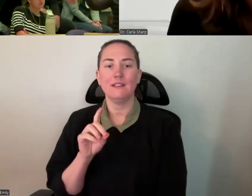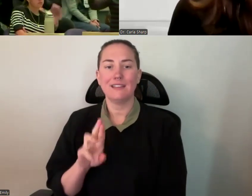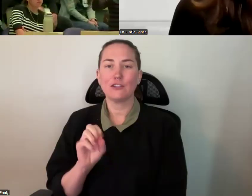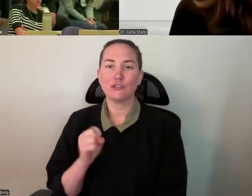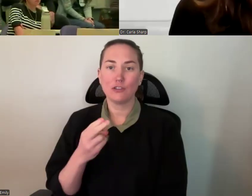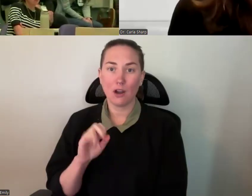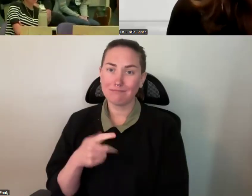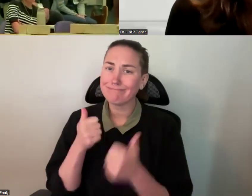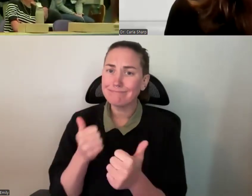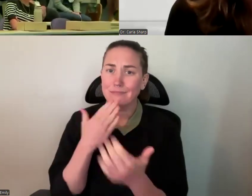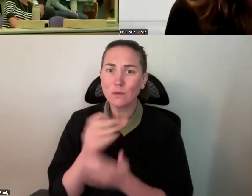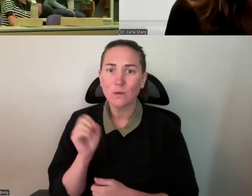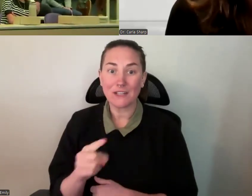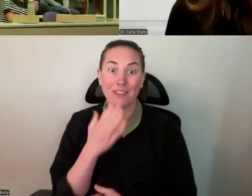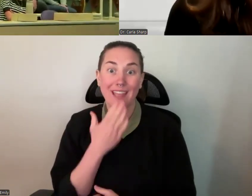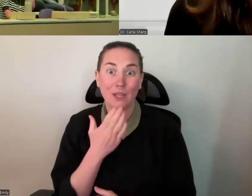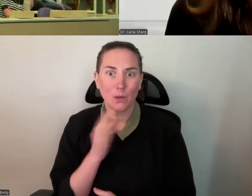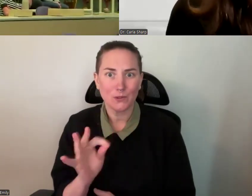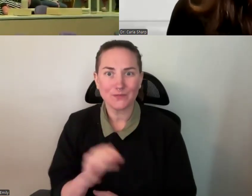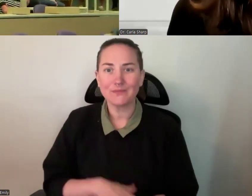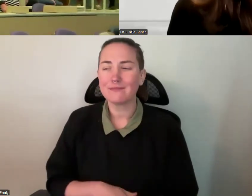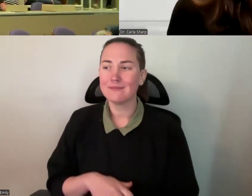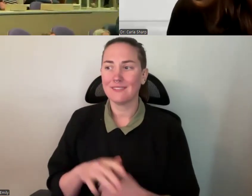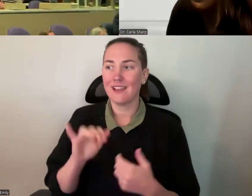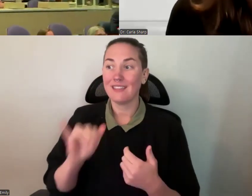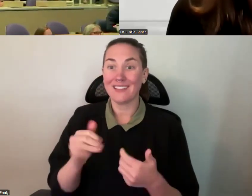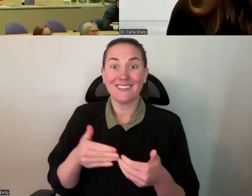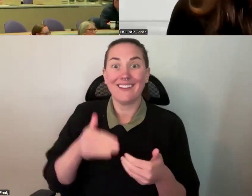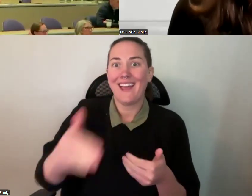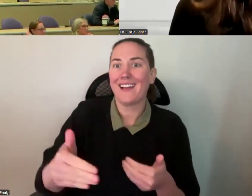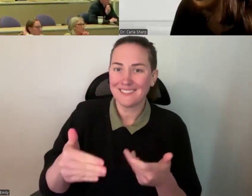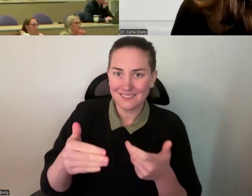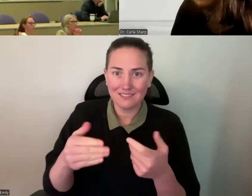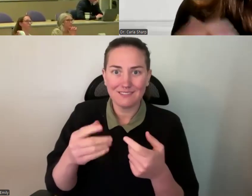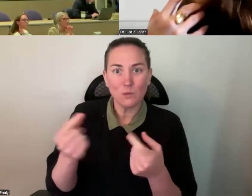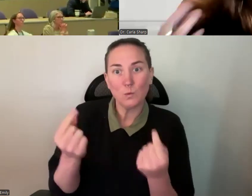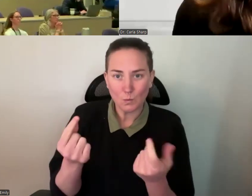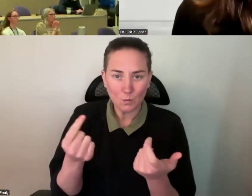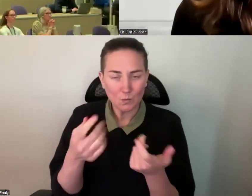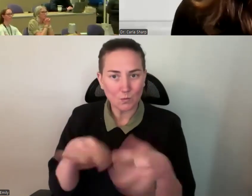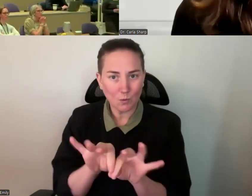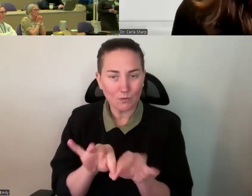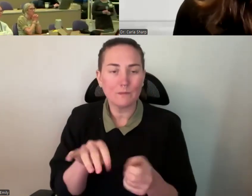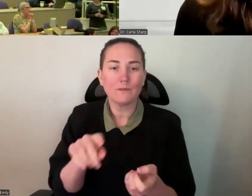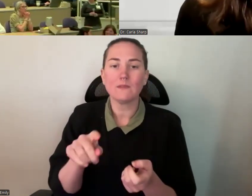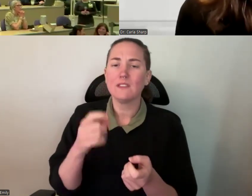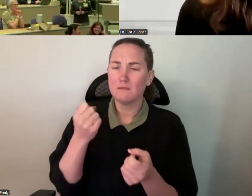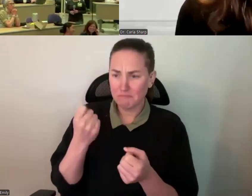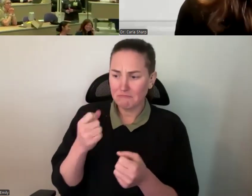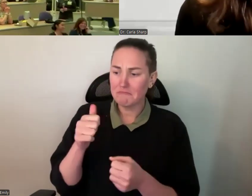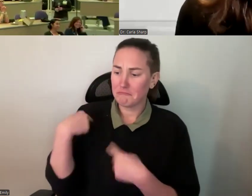much. And I think that is the next frontier. I think now with 10 years